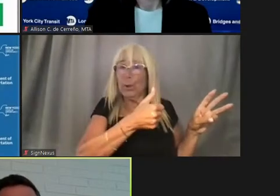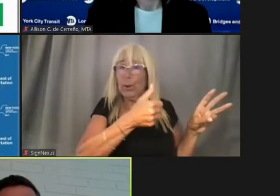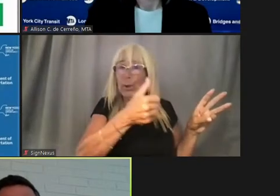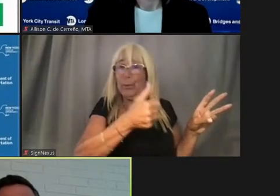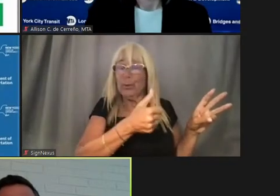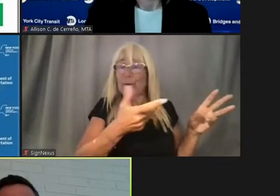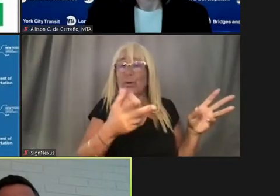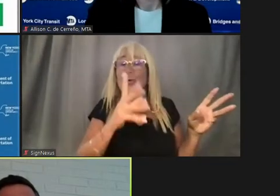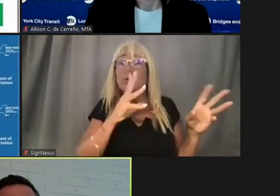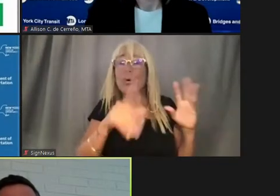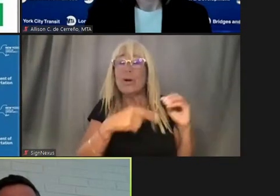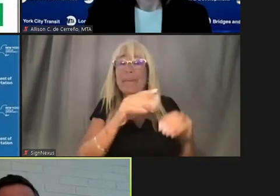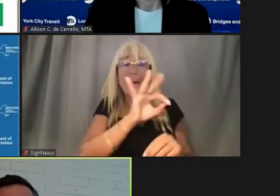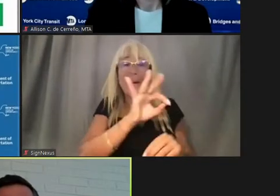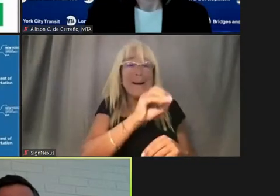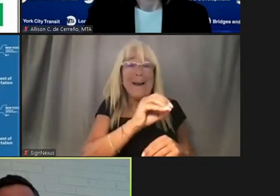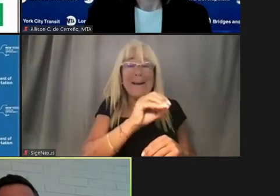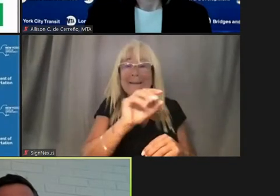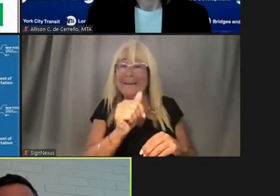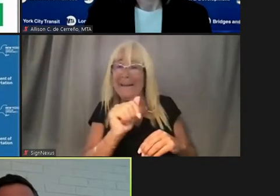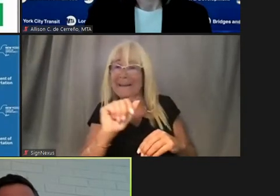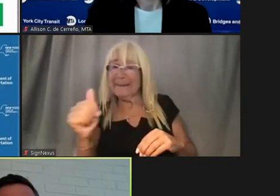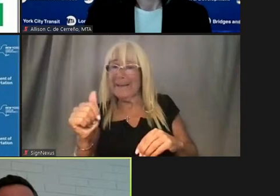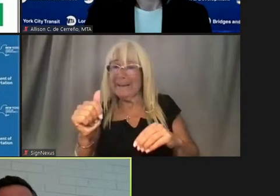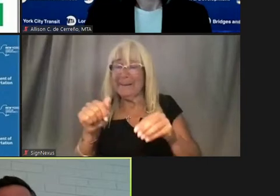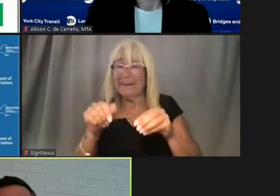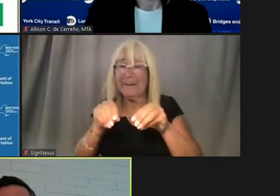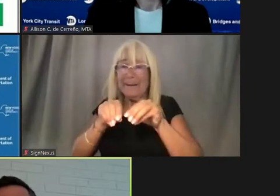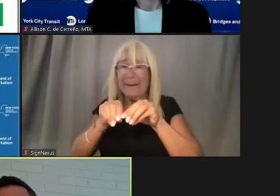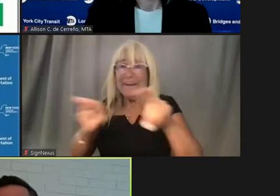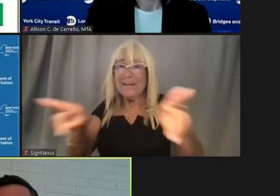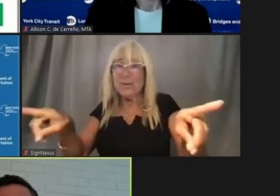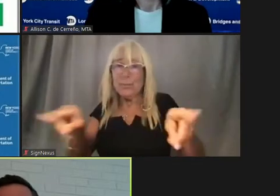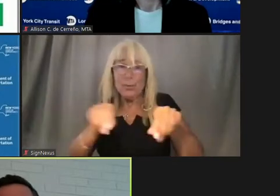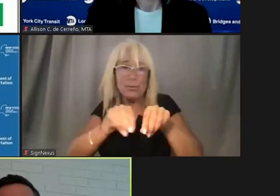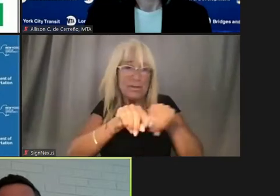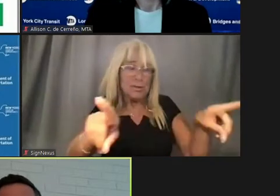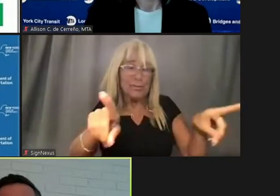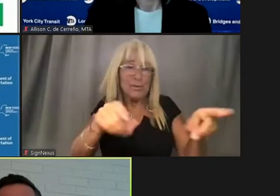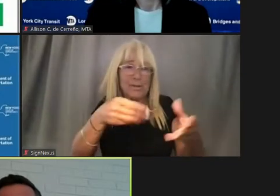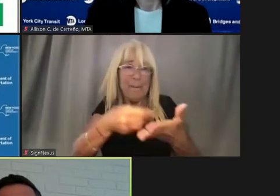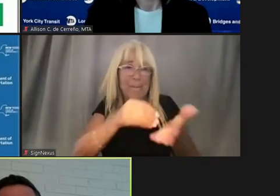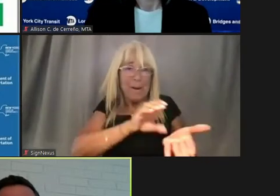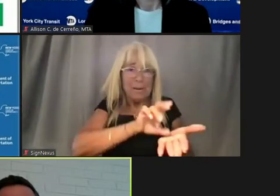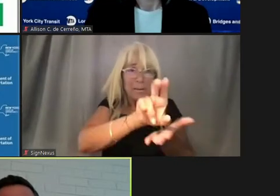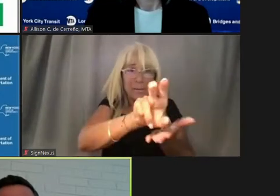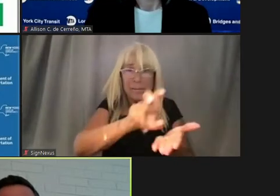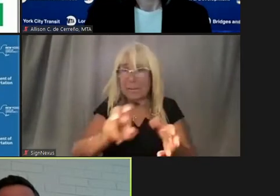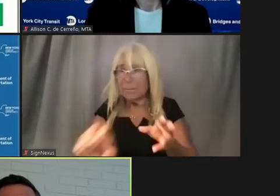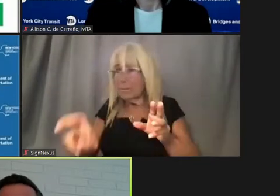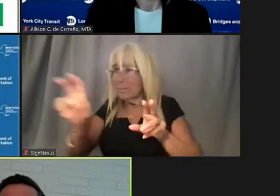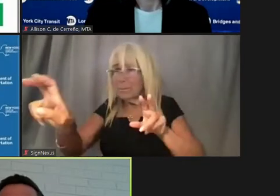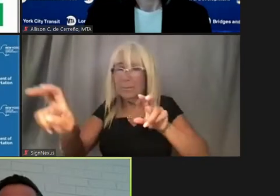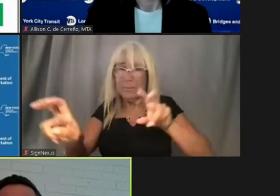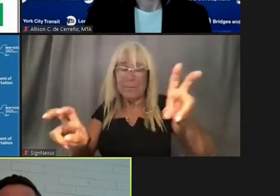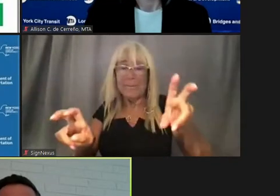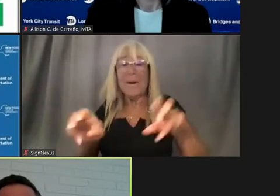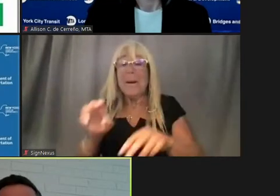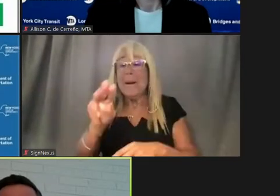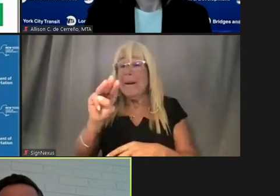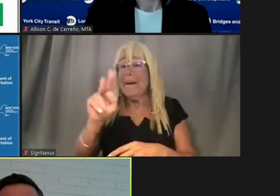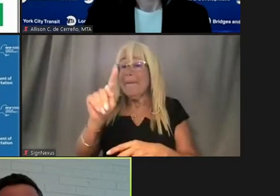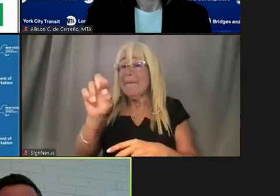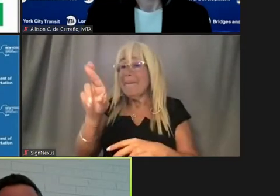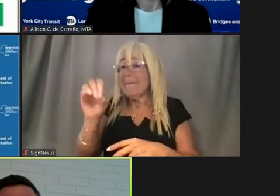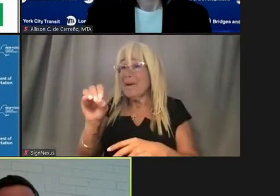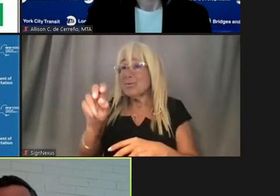90 10 10 District distribution of the funds you know even the 10 to Metro north won't go to West